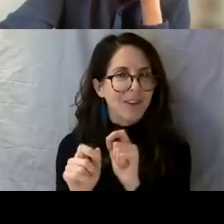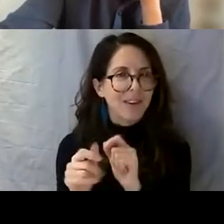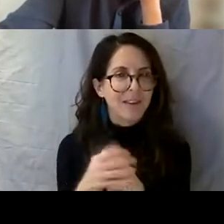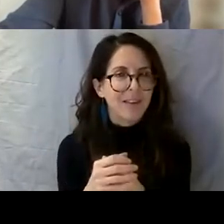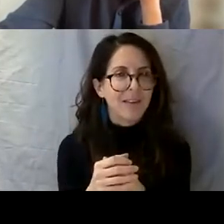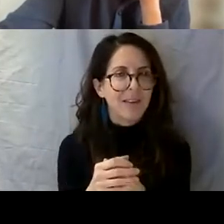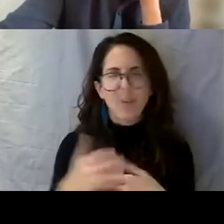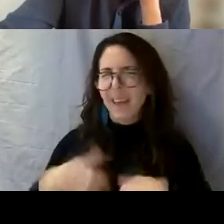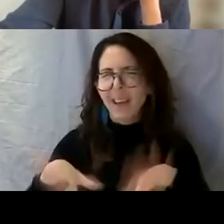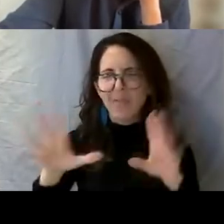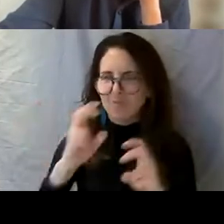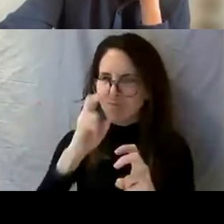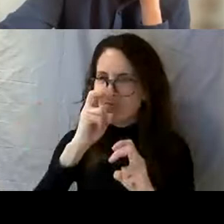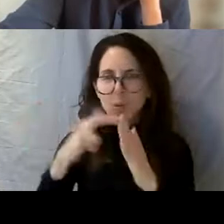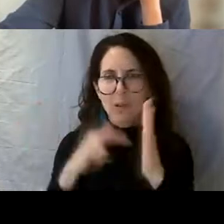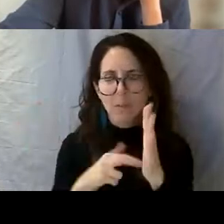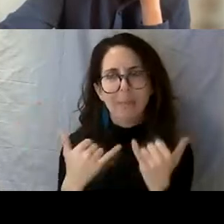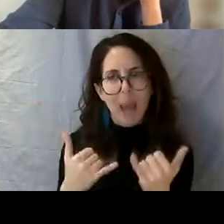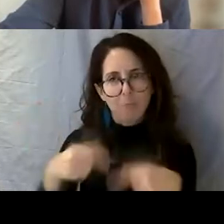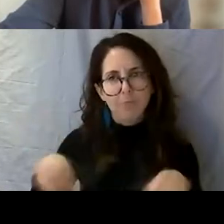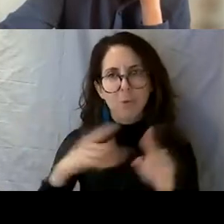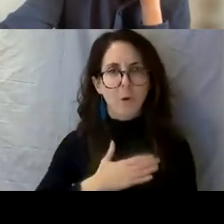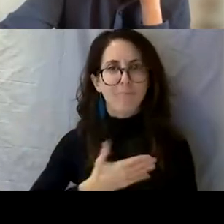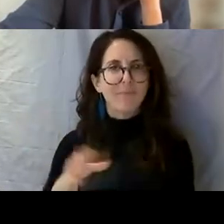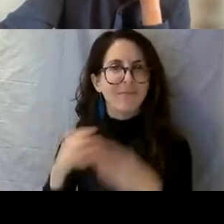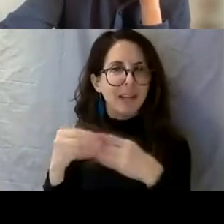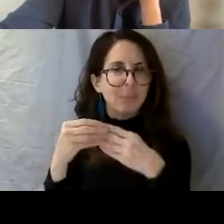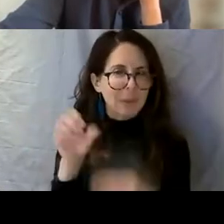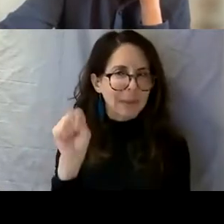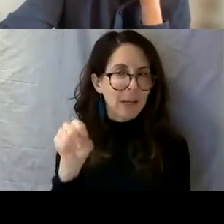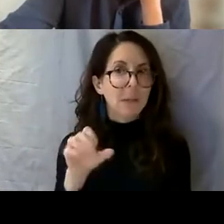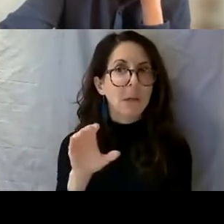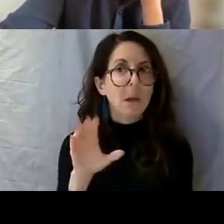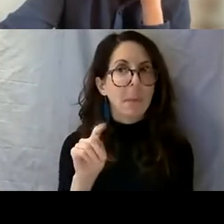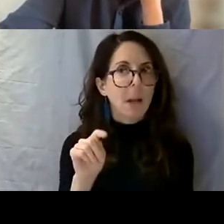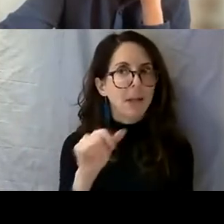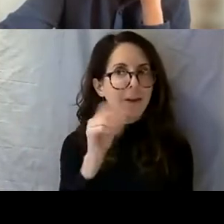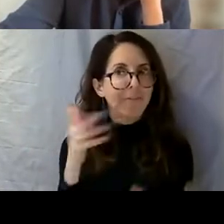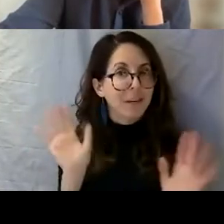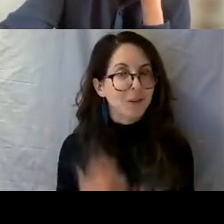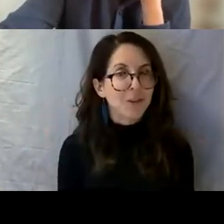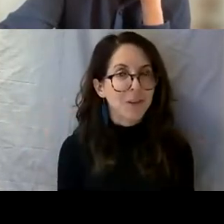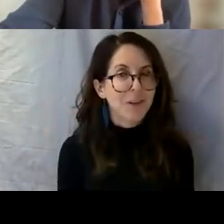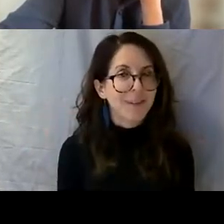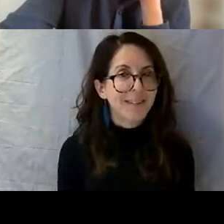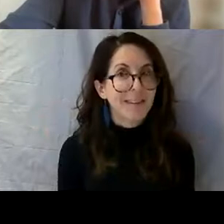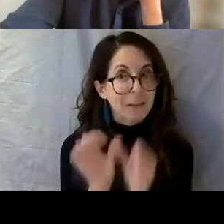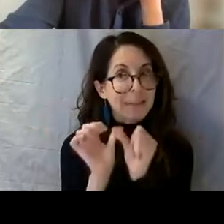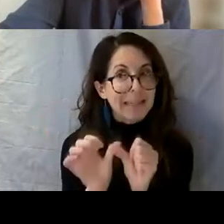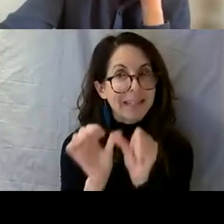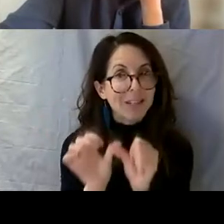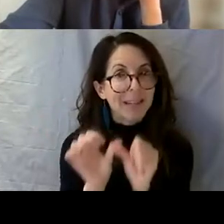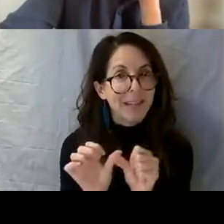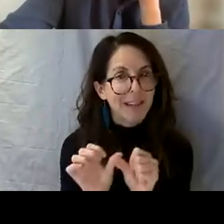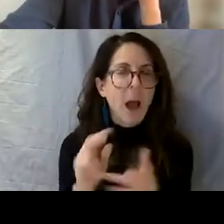restrictions and conditions and creating more flexibility, but it's continuing. You know, it's not ending. It's not like the government